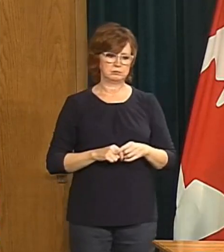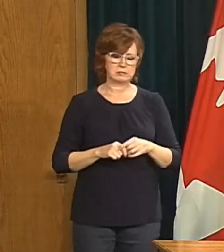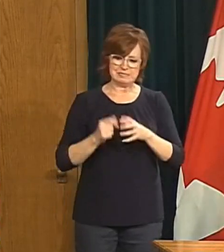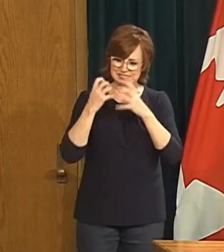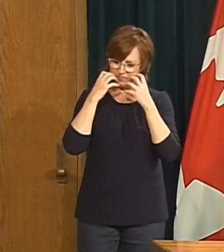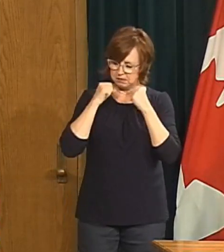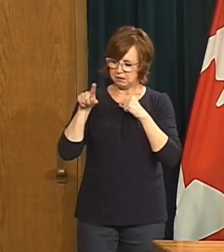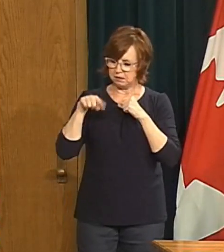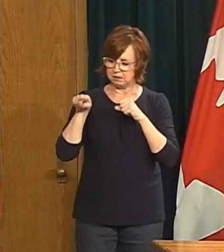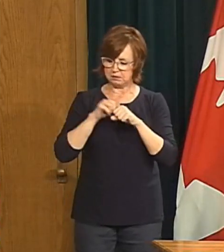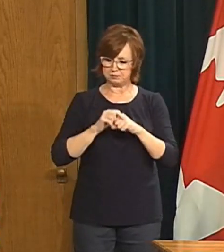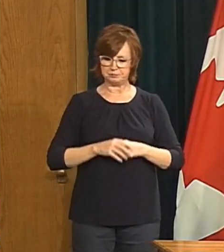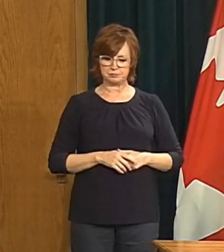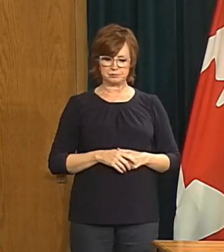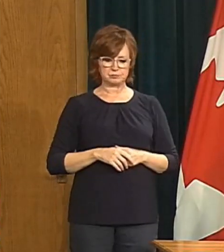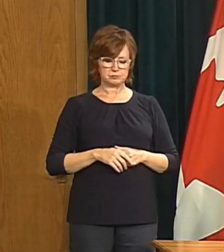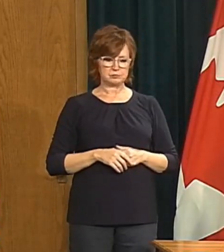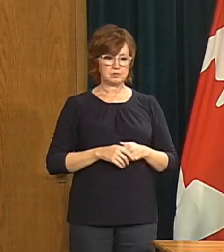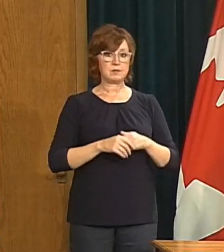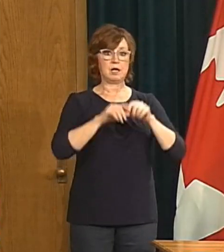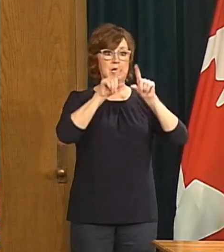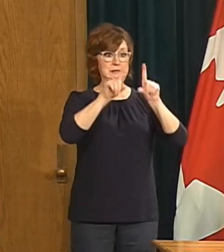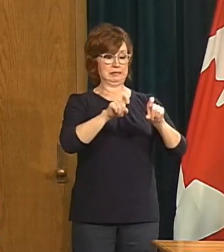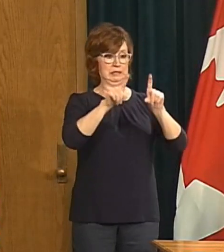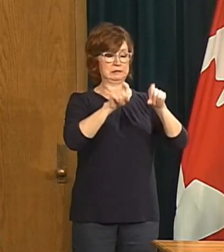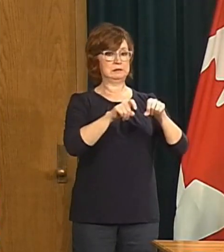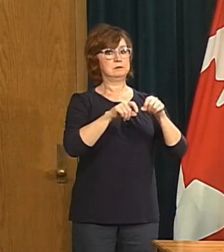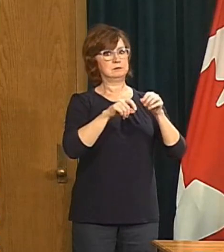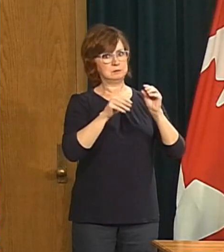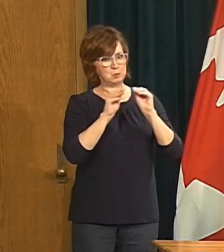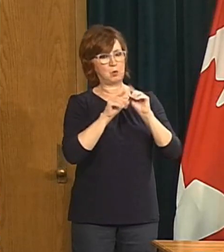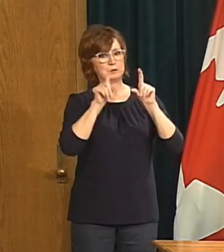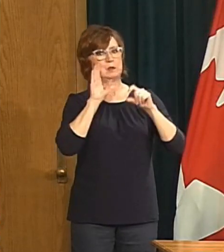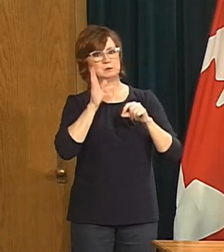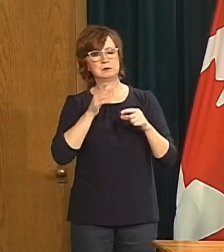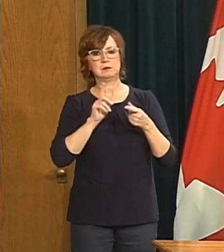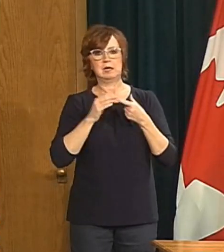our testing as we're bringing on rapid access testing